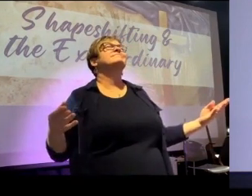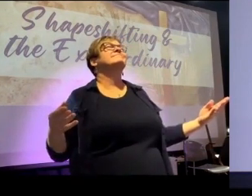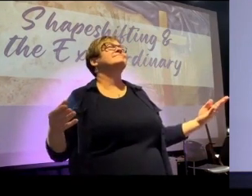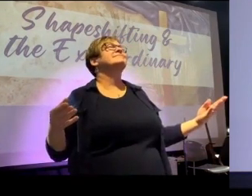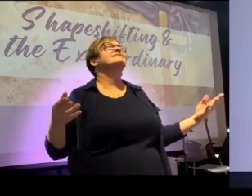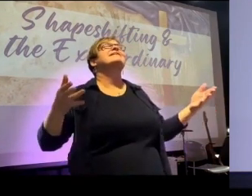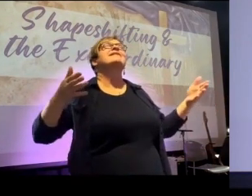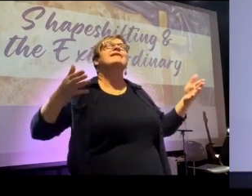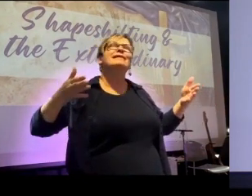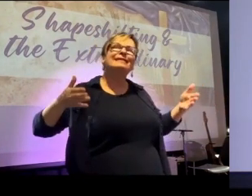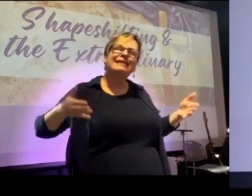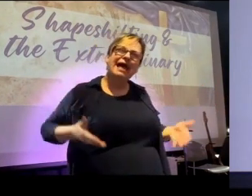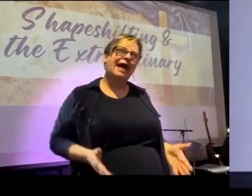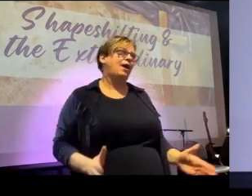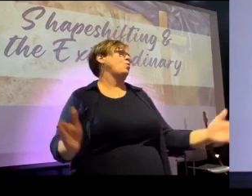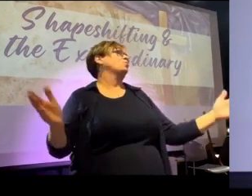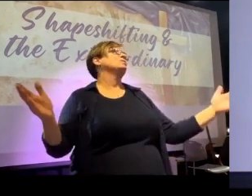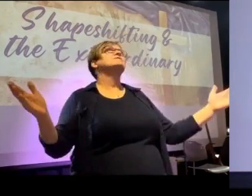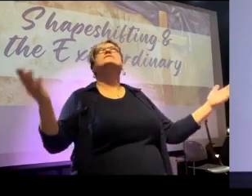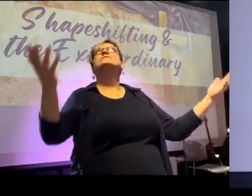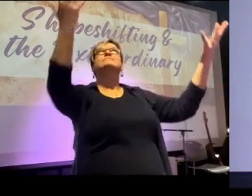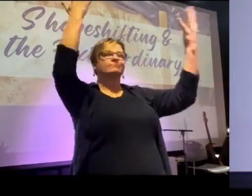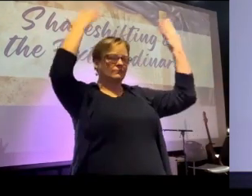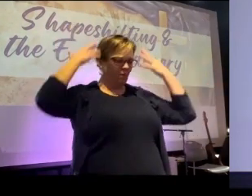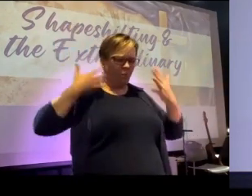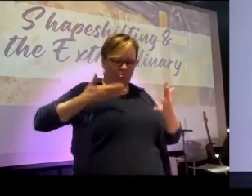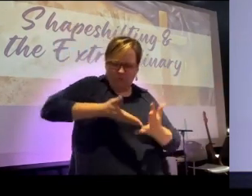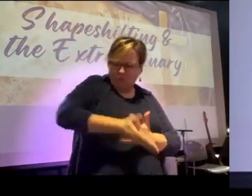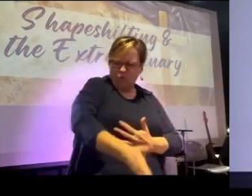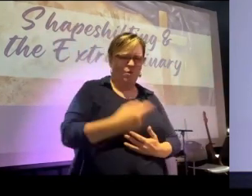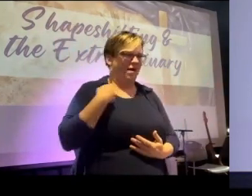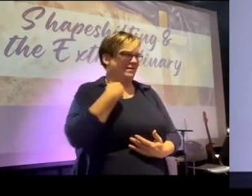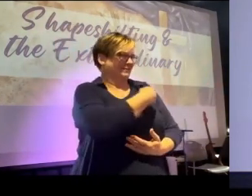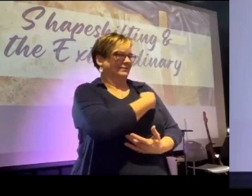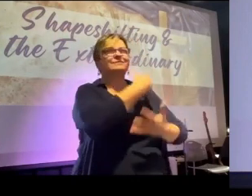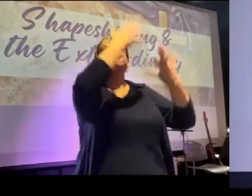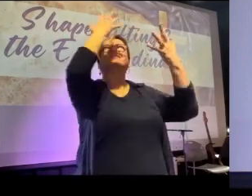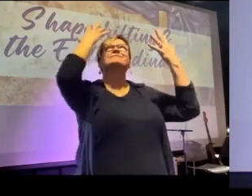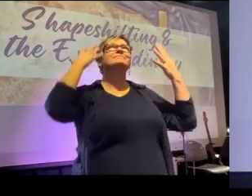The bread of beauty, of truth, of justice.